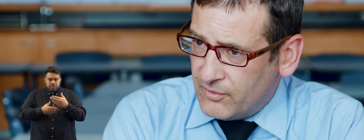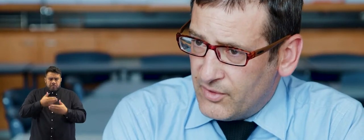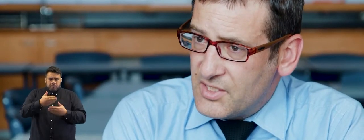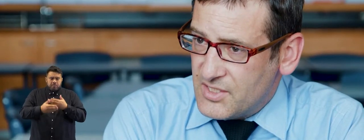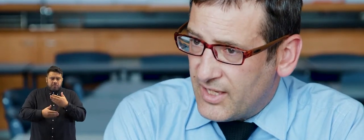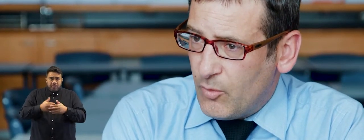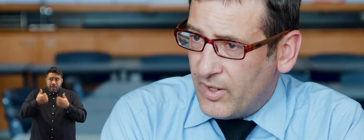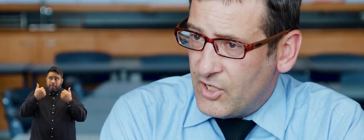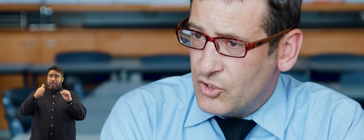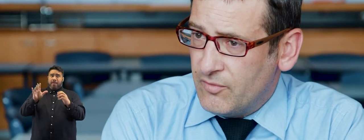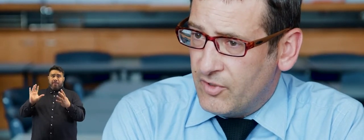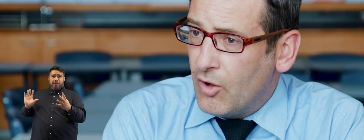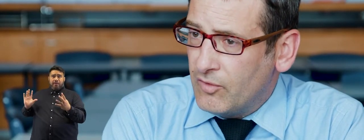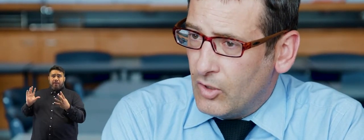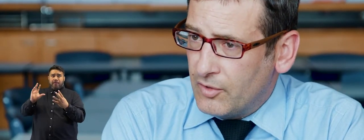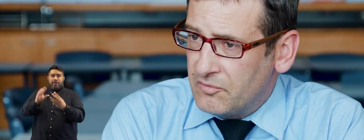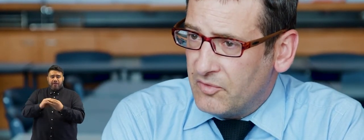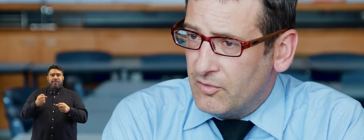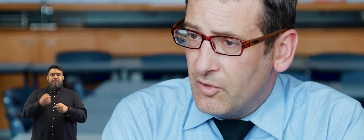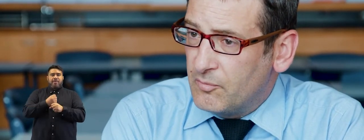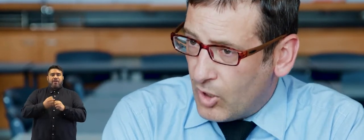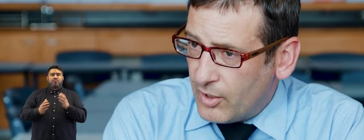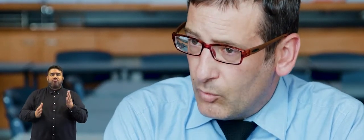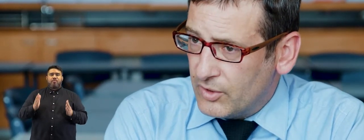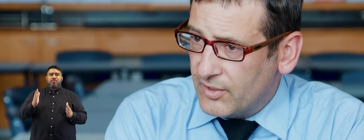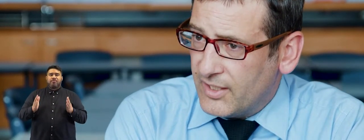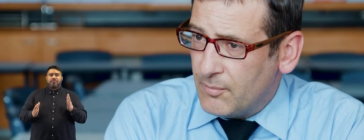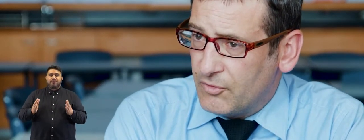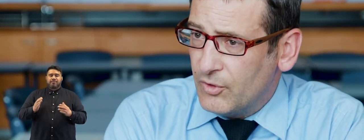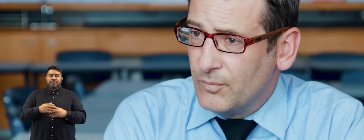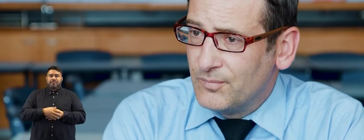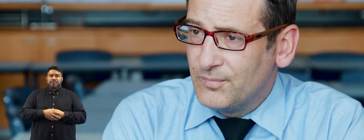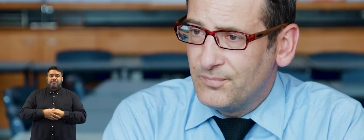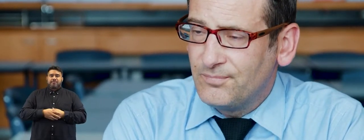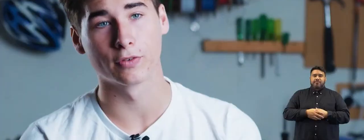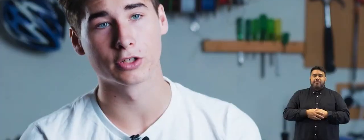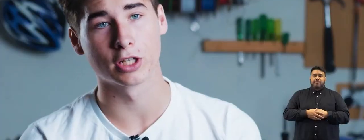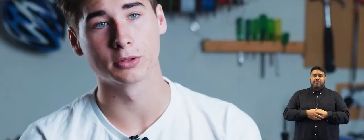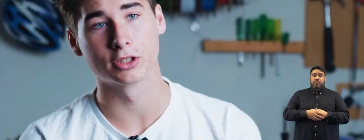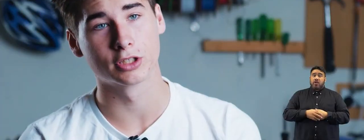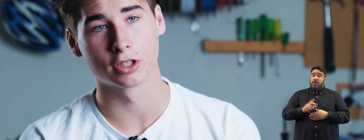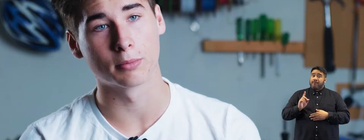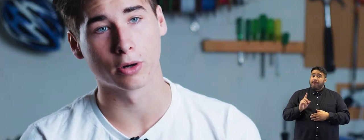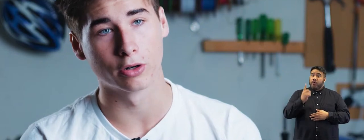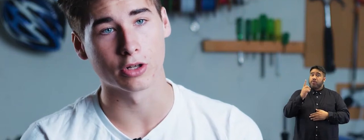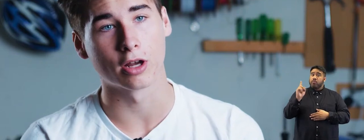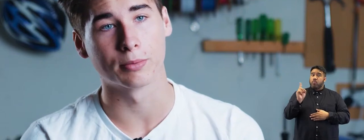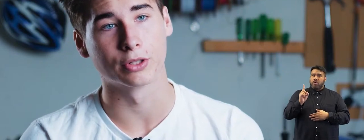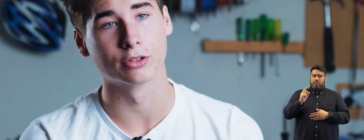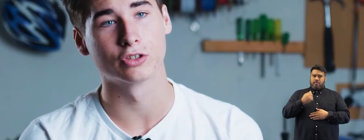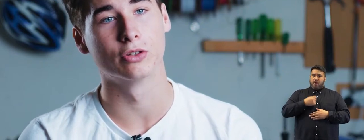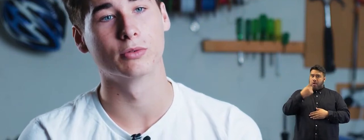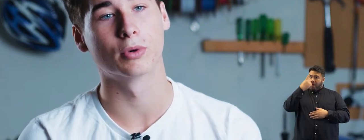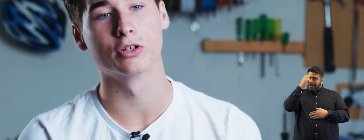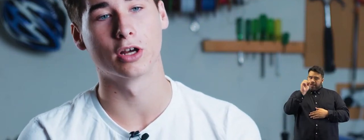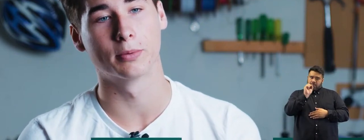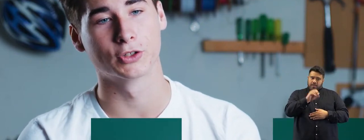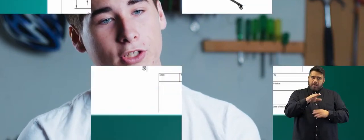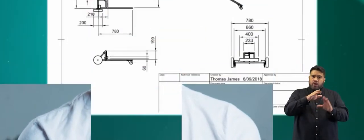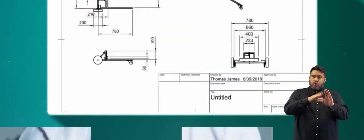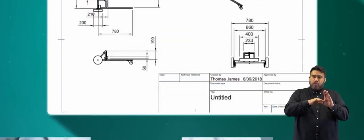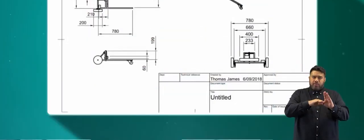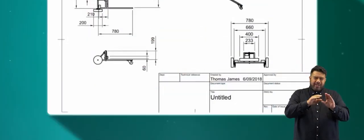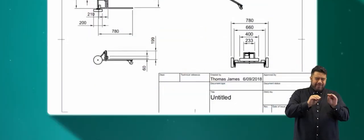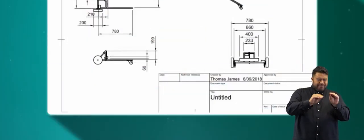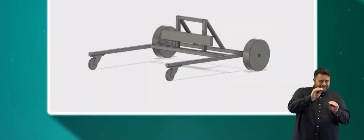from another, and this is the culmination of an awful lot of prior work that came through. One of the first steps is to start prototyping. So the